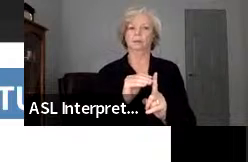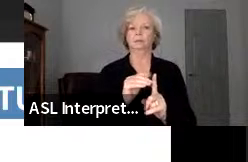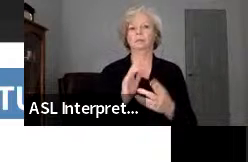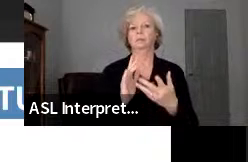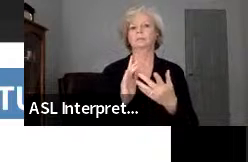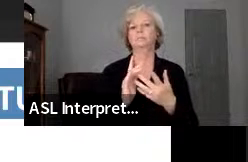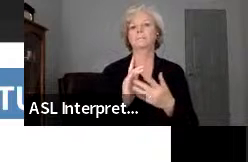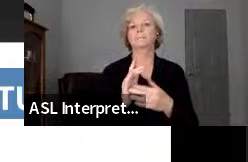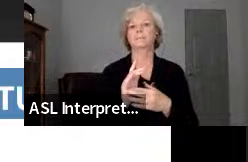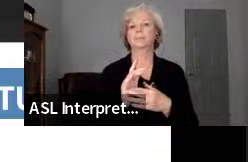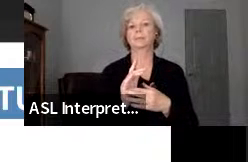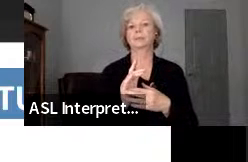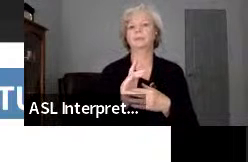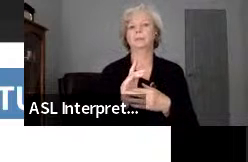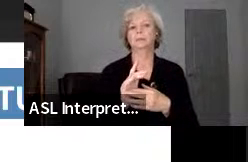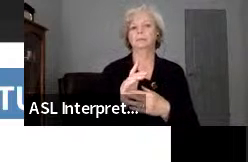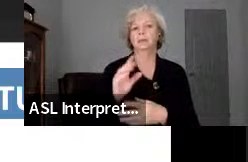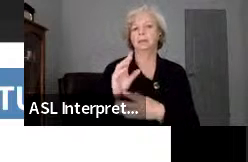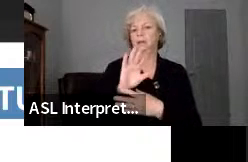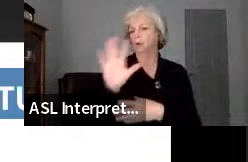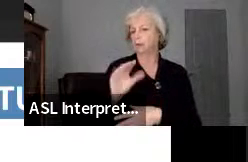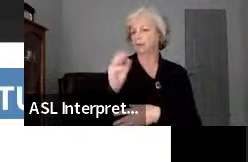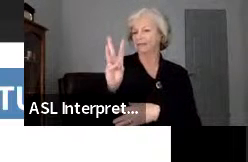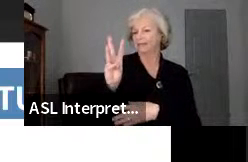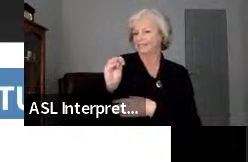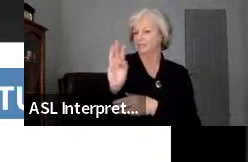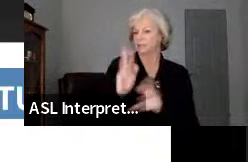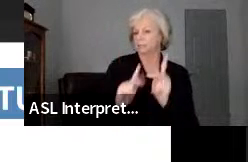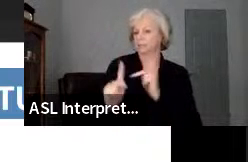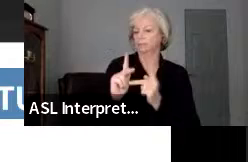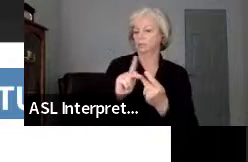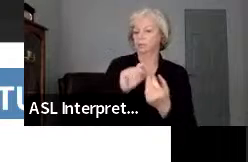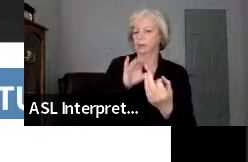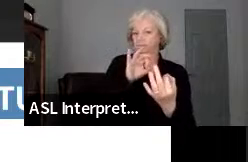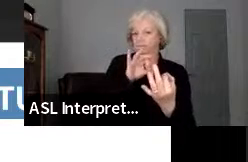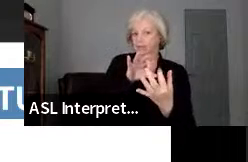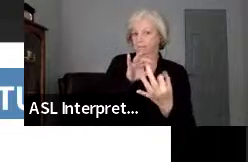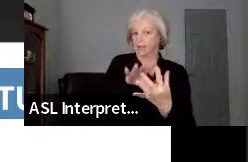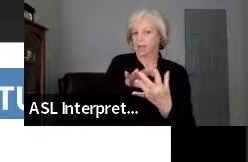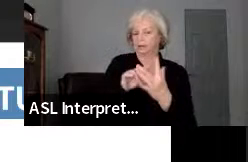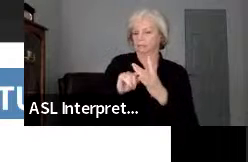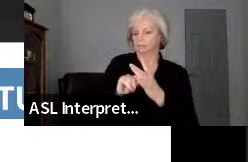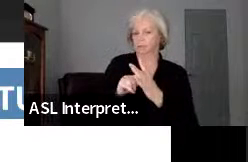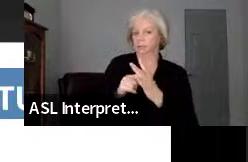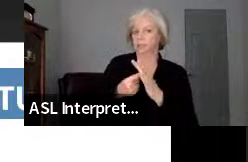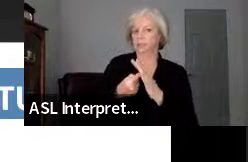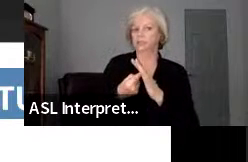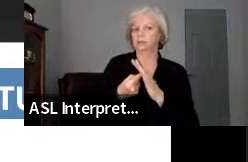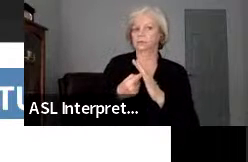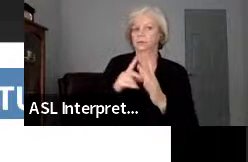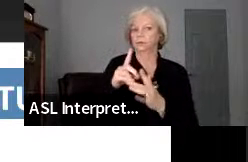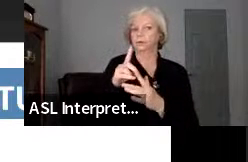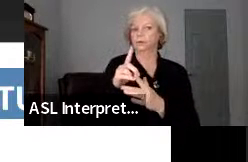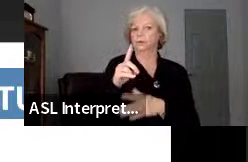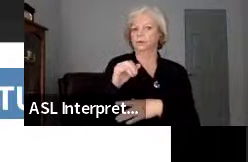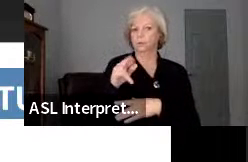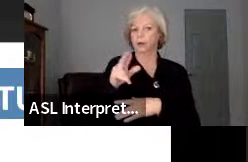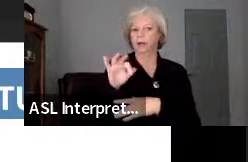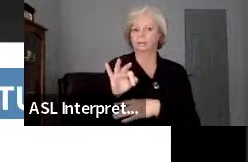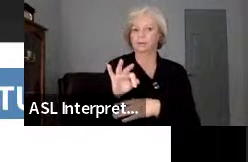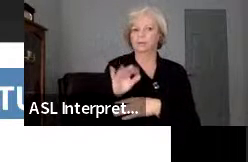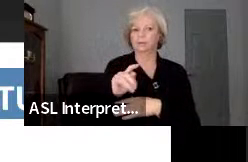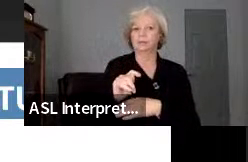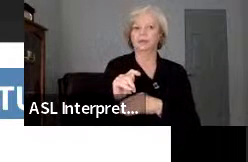after over 60 people who provided feedback into our initial drafts of the creative. Thus far,